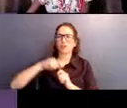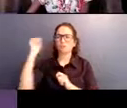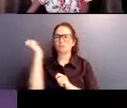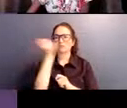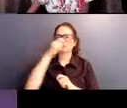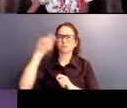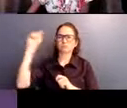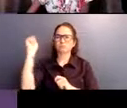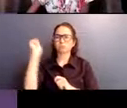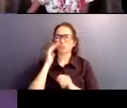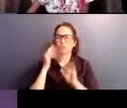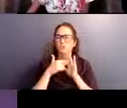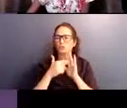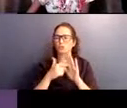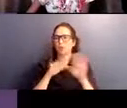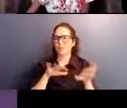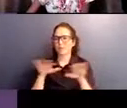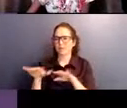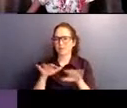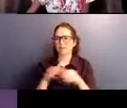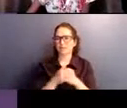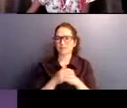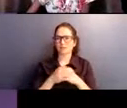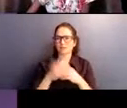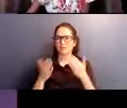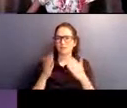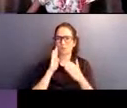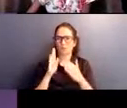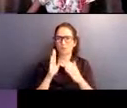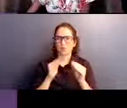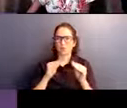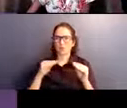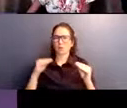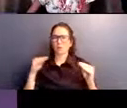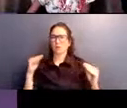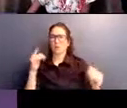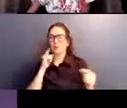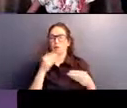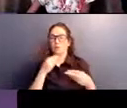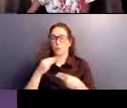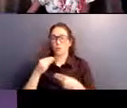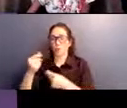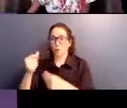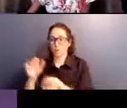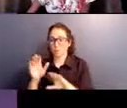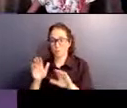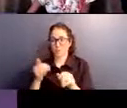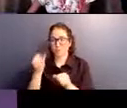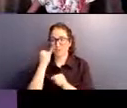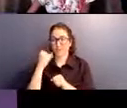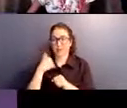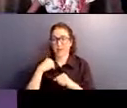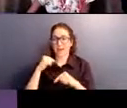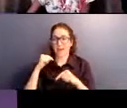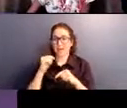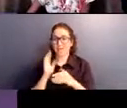to show the beat or pull for fluid movement. If a student has an impaired gait, maybe